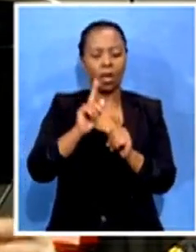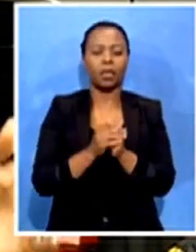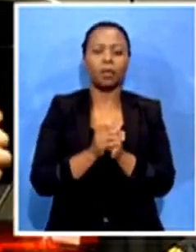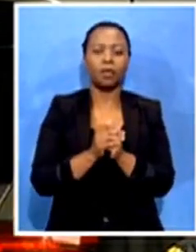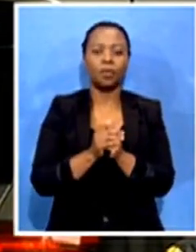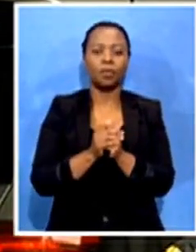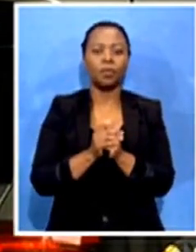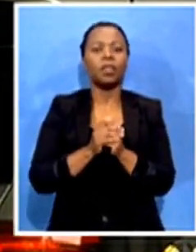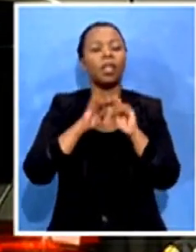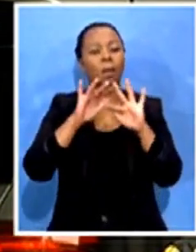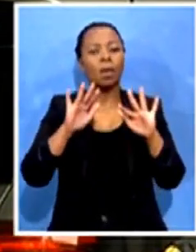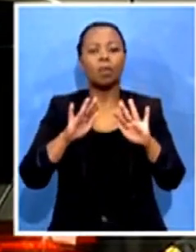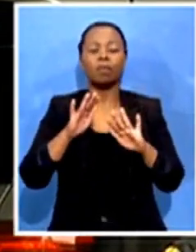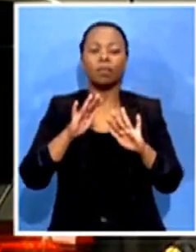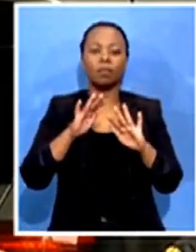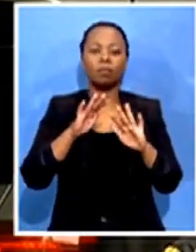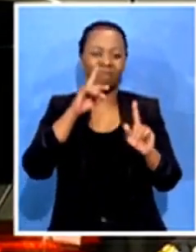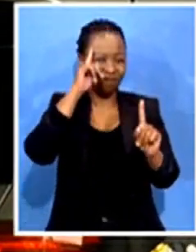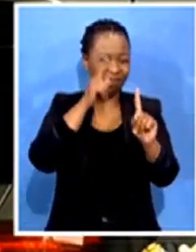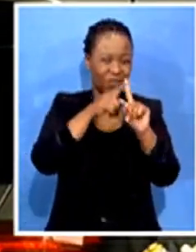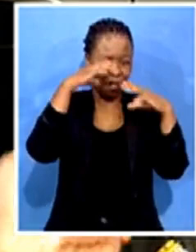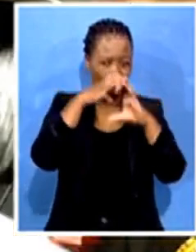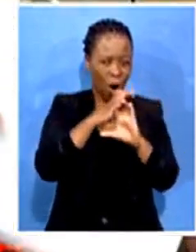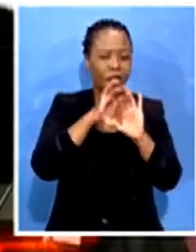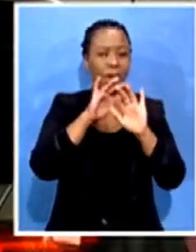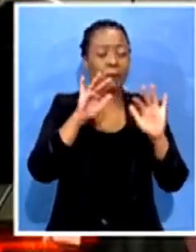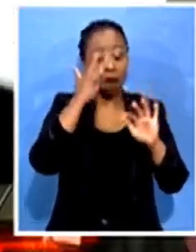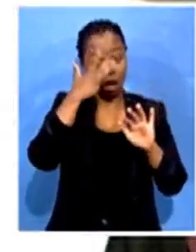So a lot of these PUIs that wait here